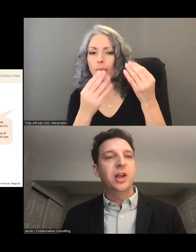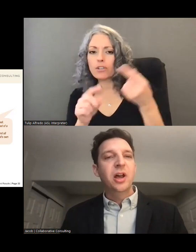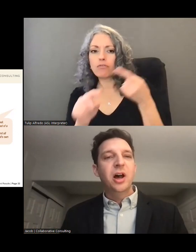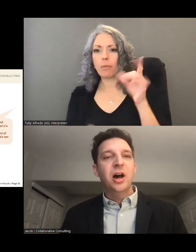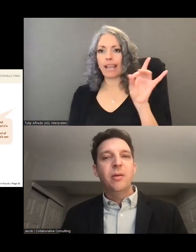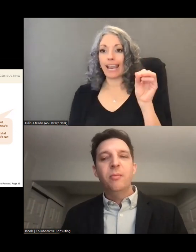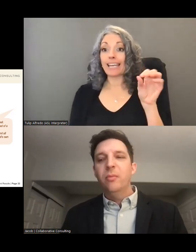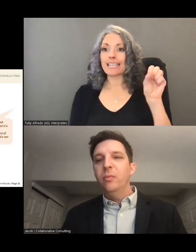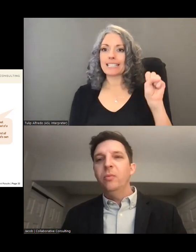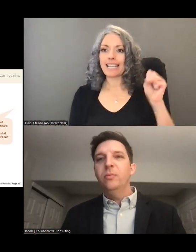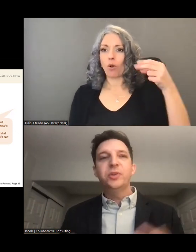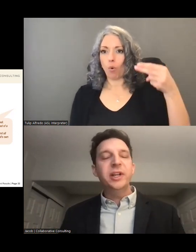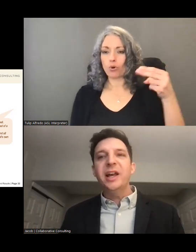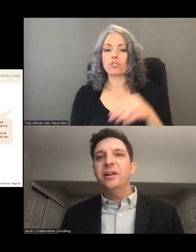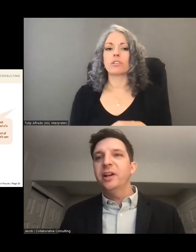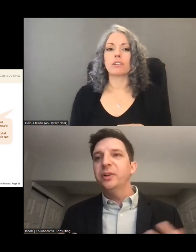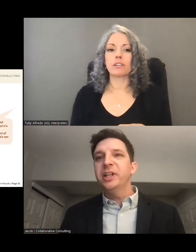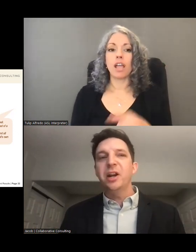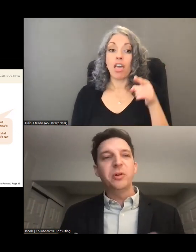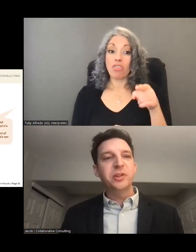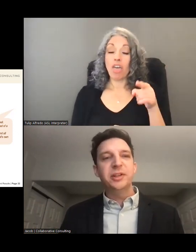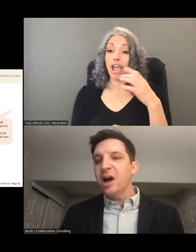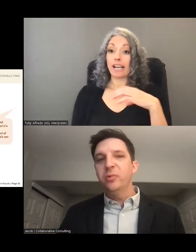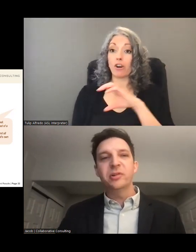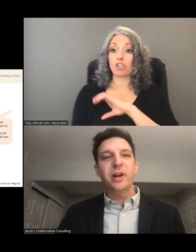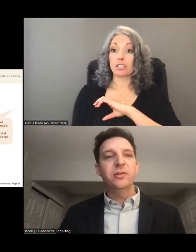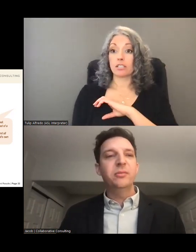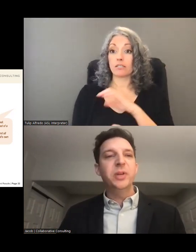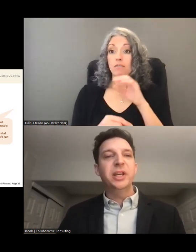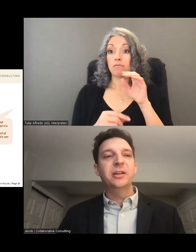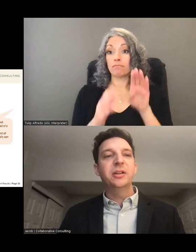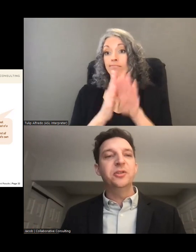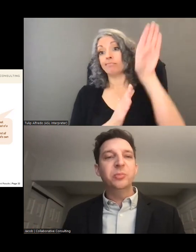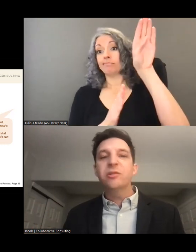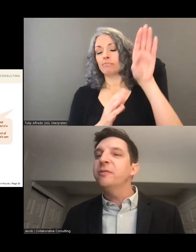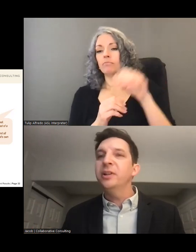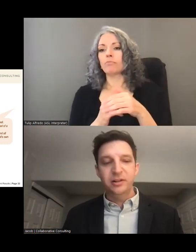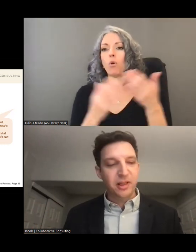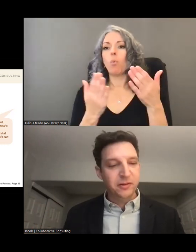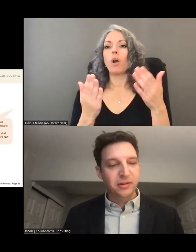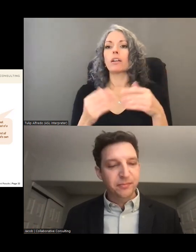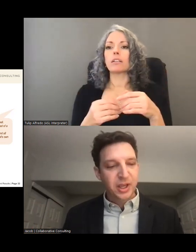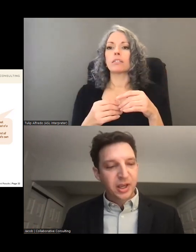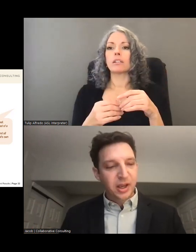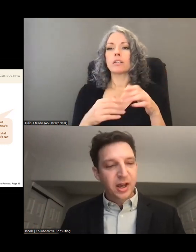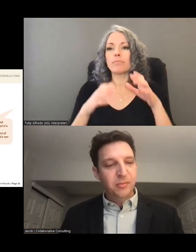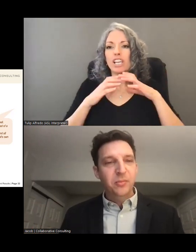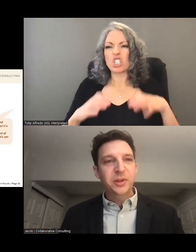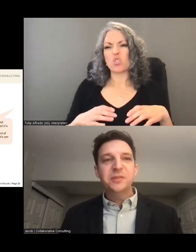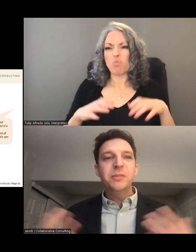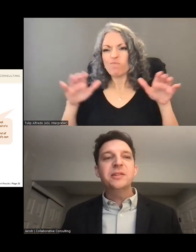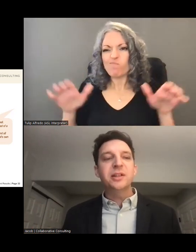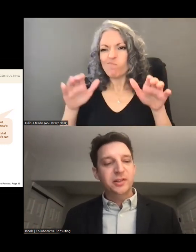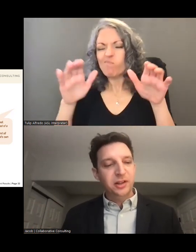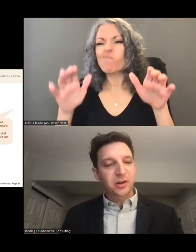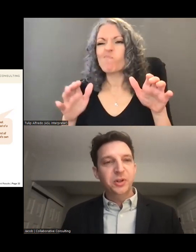stakeholders, the trait that really kind of rose to the top was around being consumer-driven and relevant. What